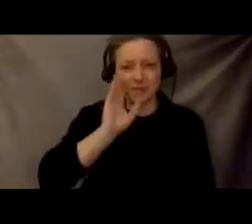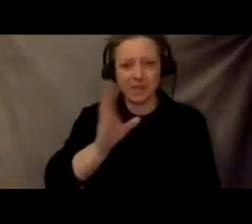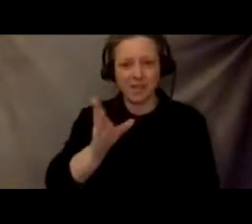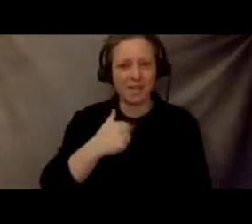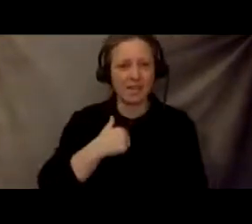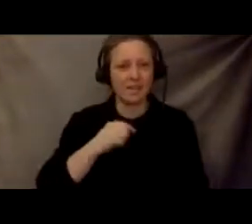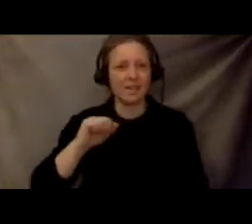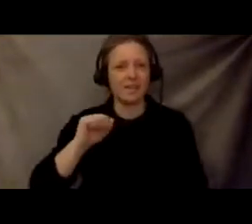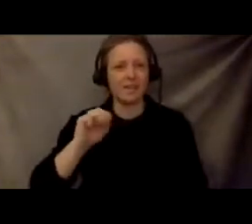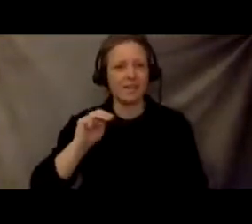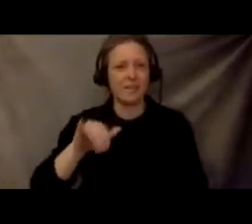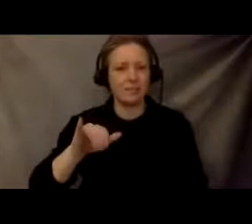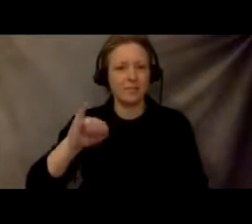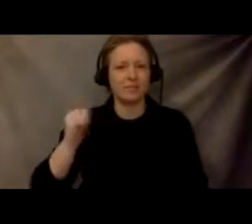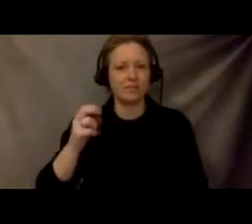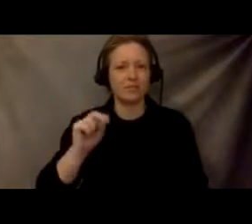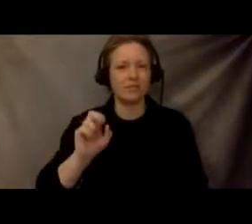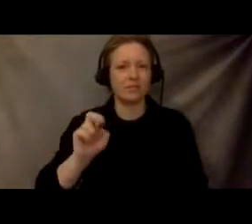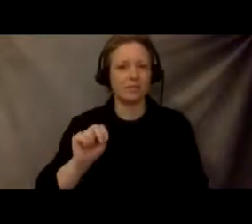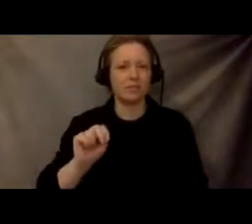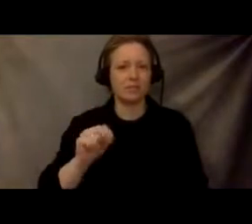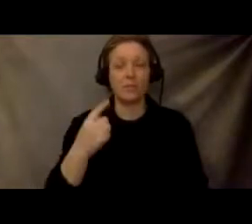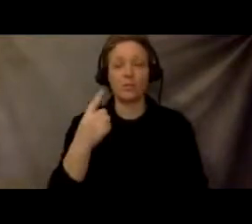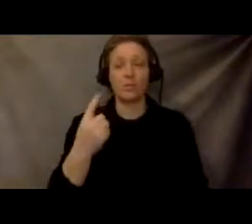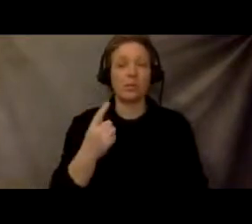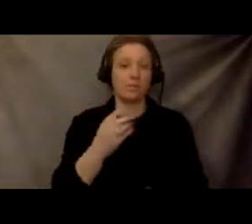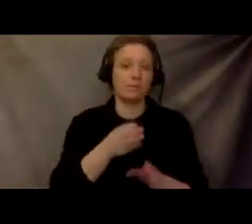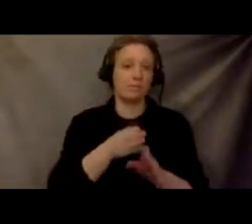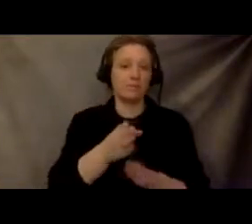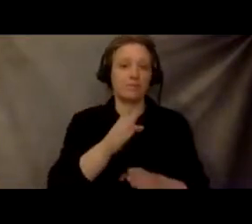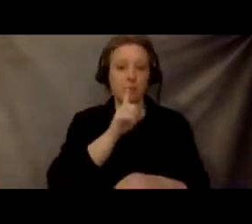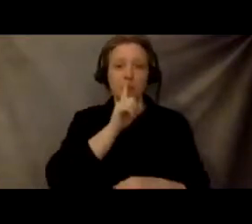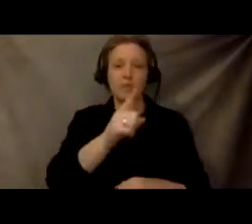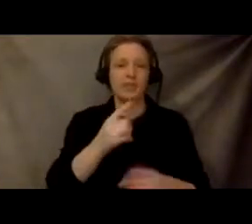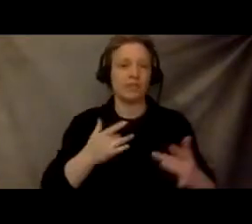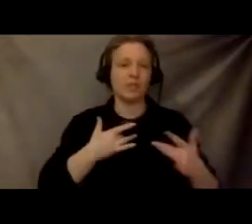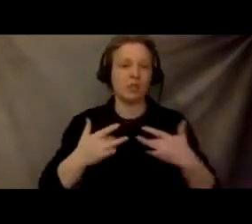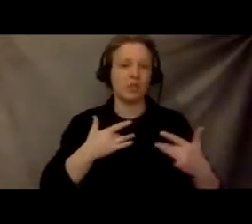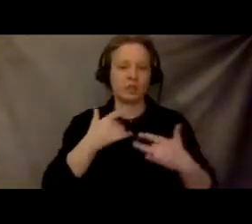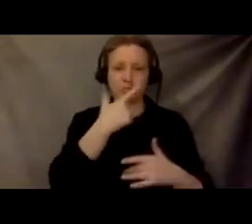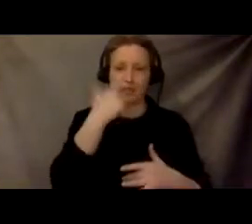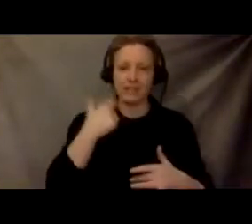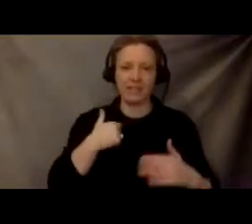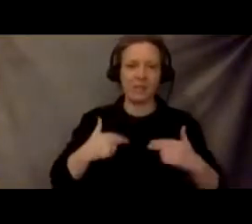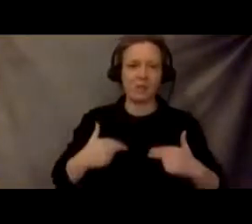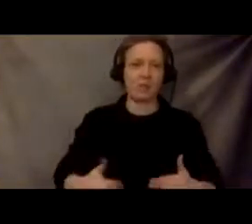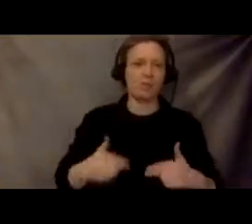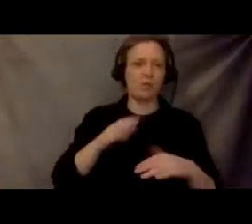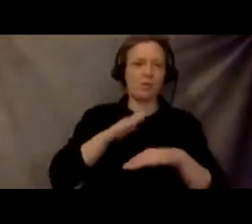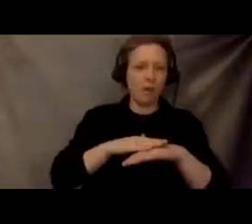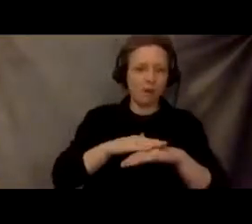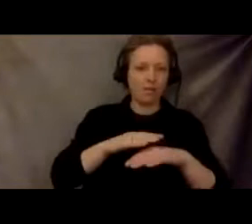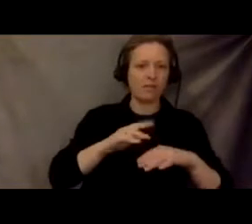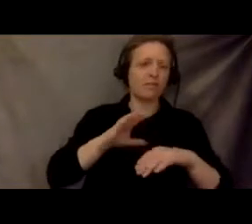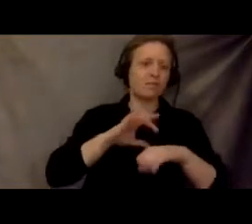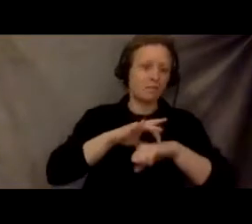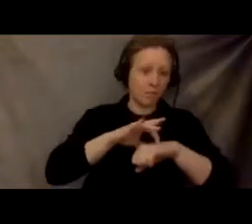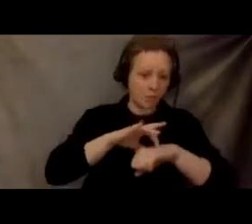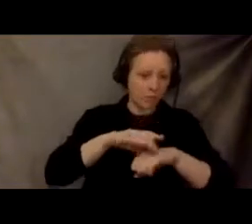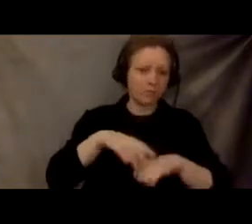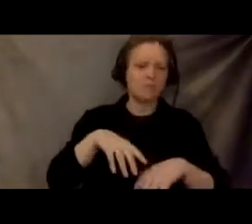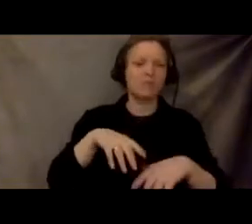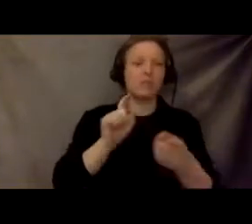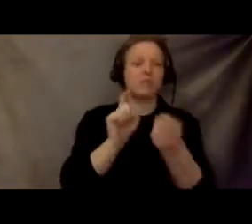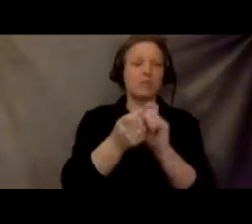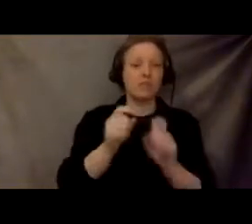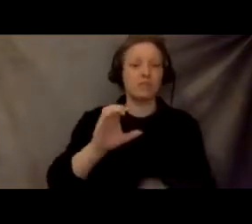Johnson. Hi. One of my real concerns, because I'm a human being on this planet, is the changing climate. And